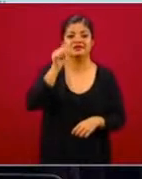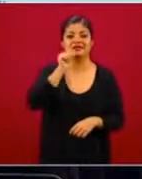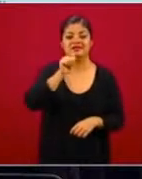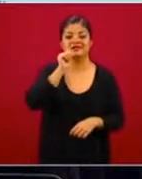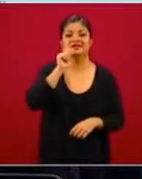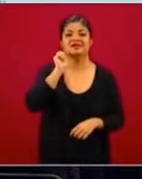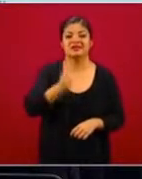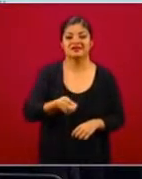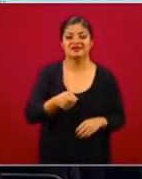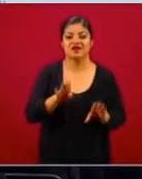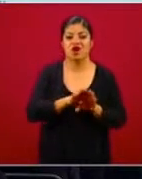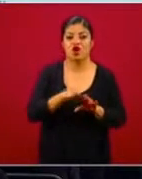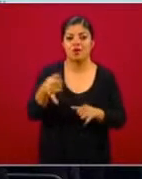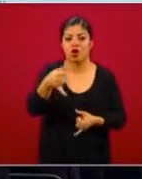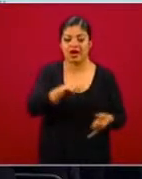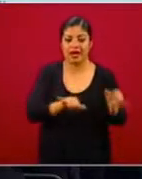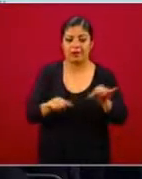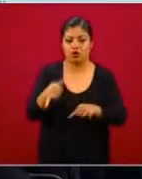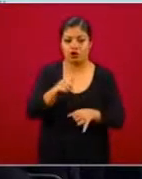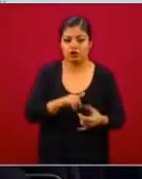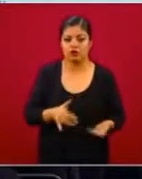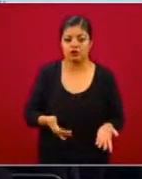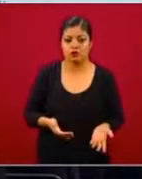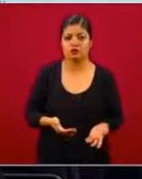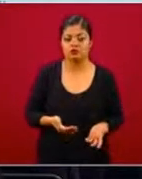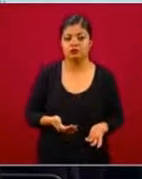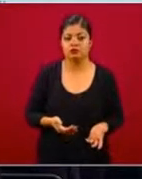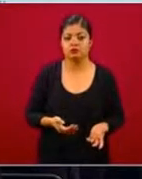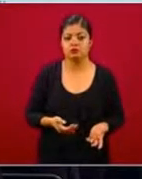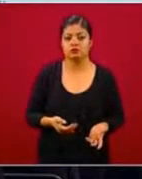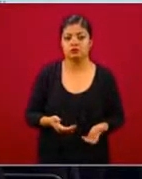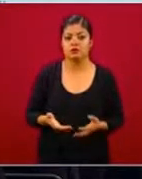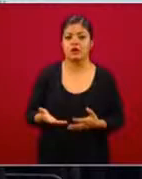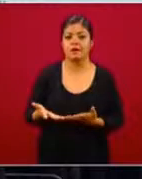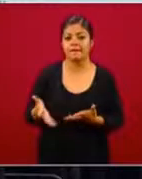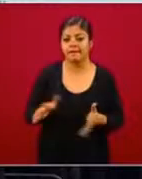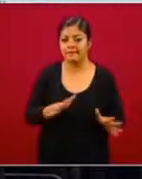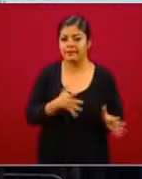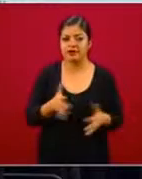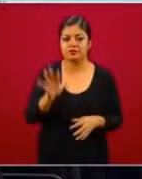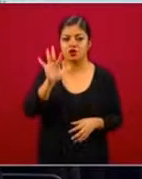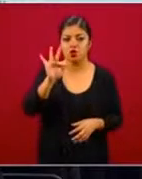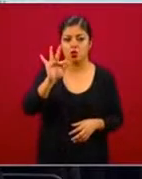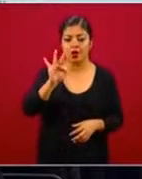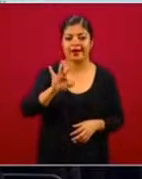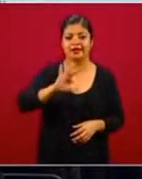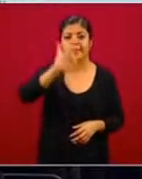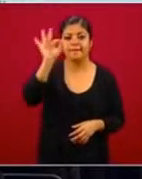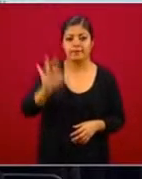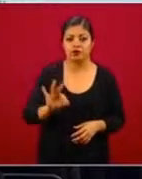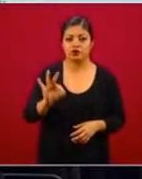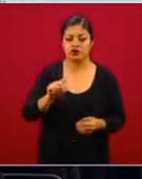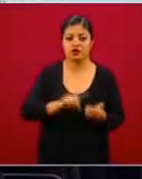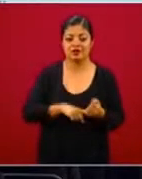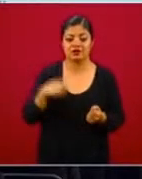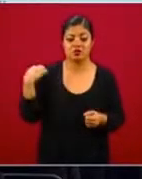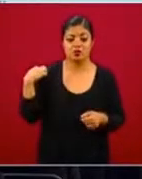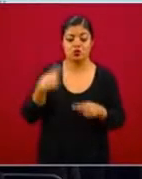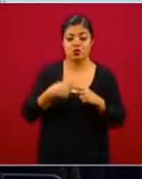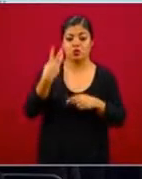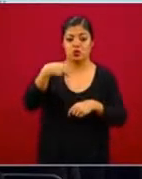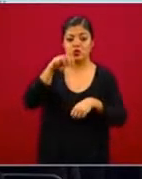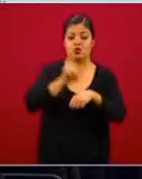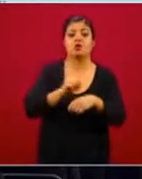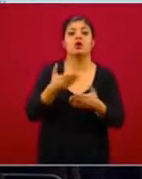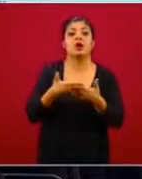epidemiological week, which we talk about on Fridays when we look at the update on lab components. We've been at